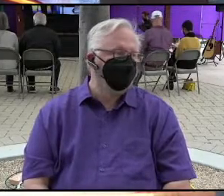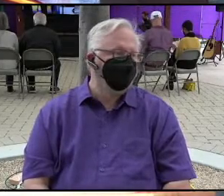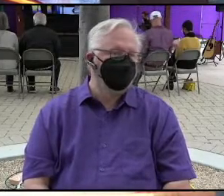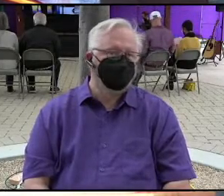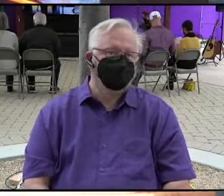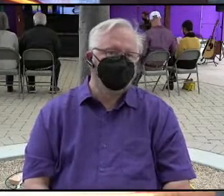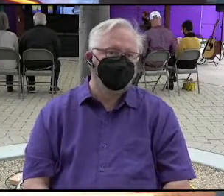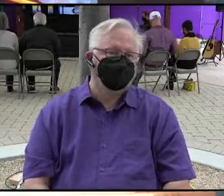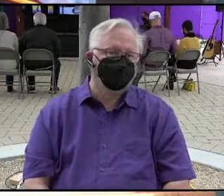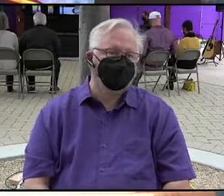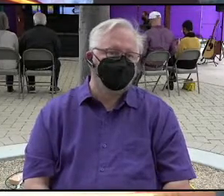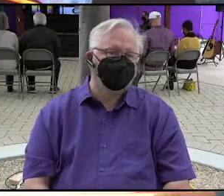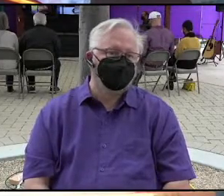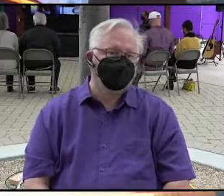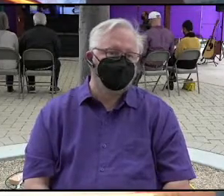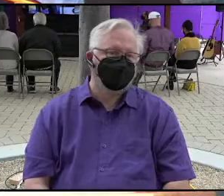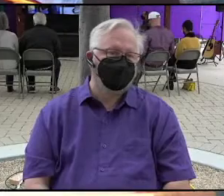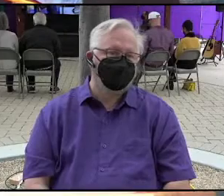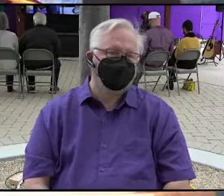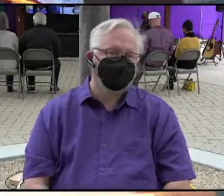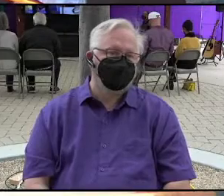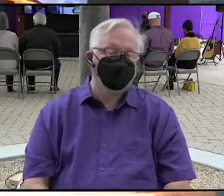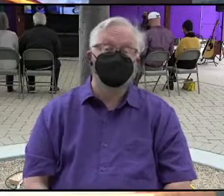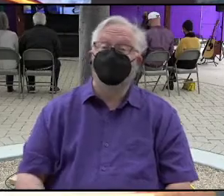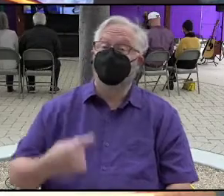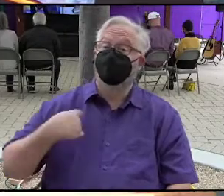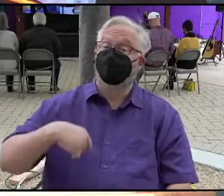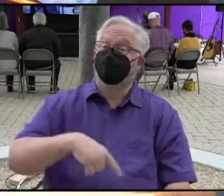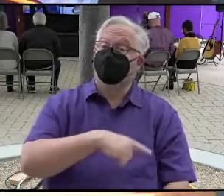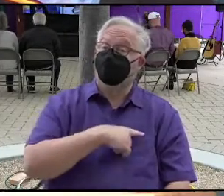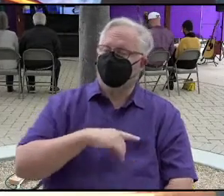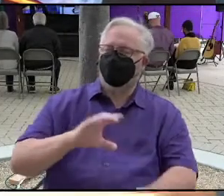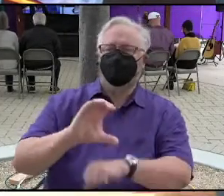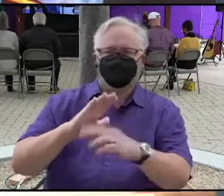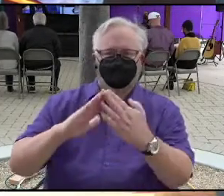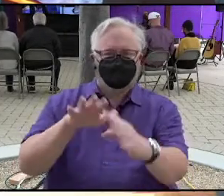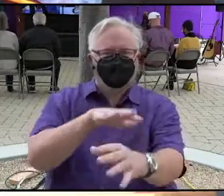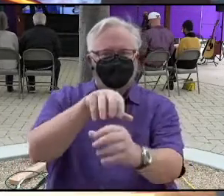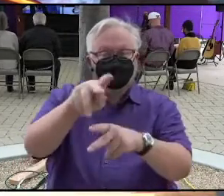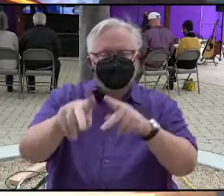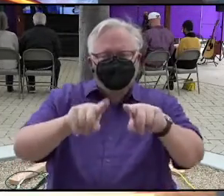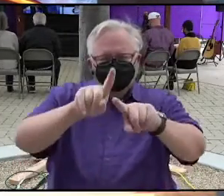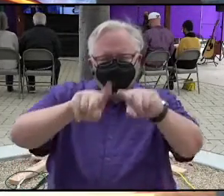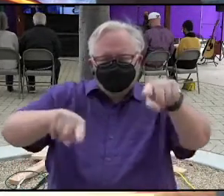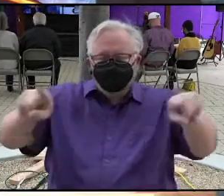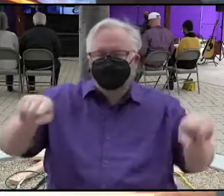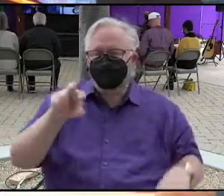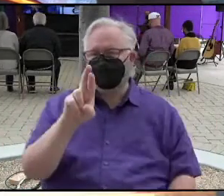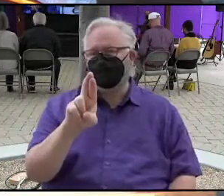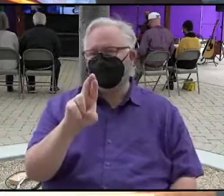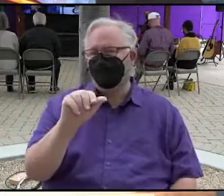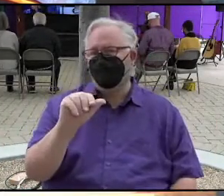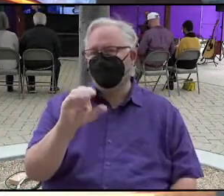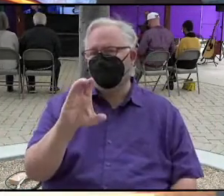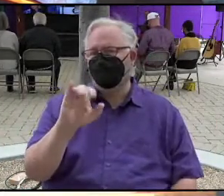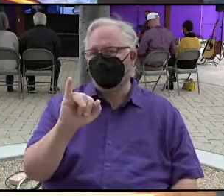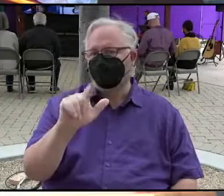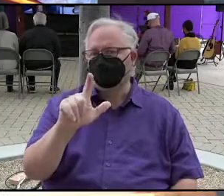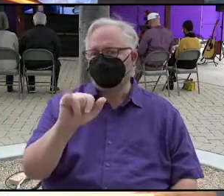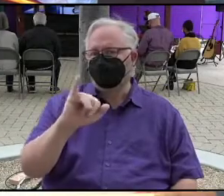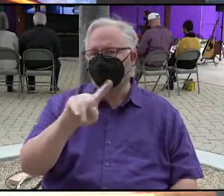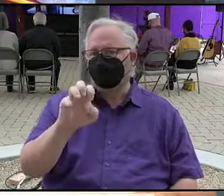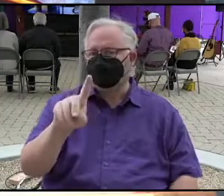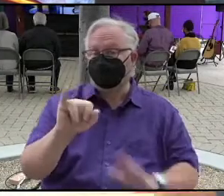ayudar a sanar el mundo. We are a congregation made up of people of different racialized identities and